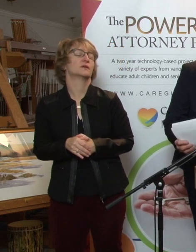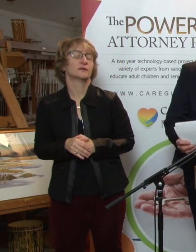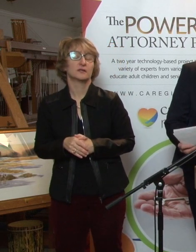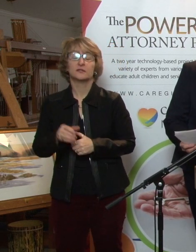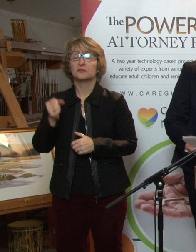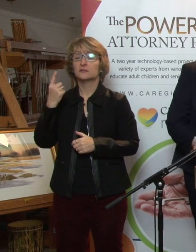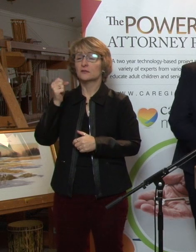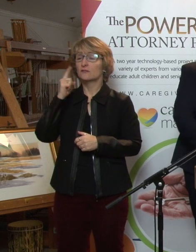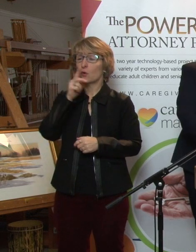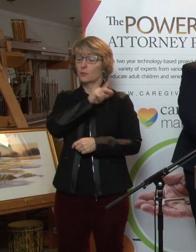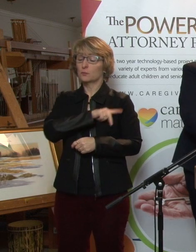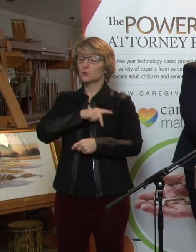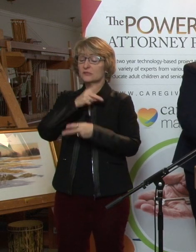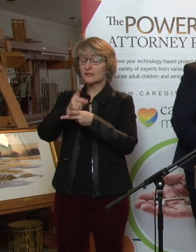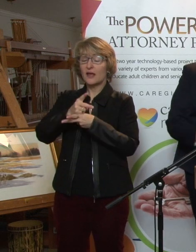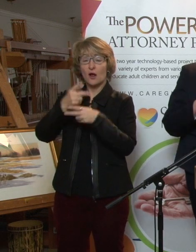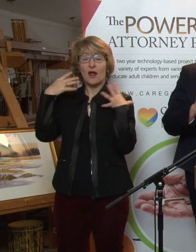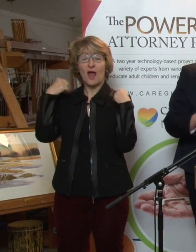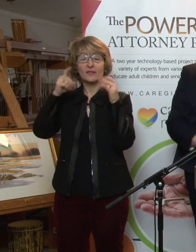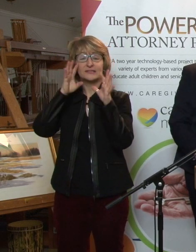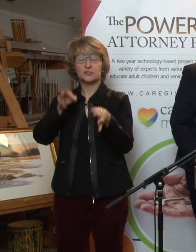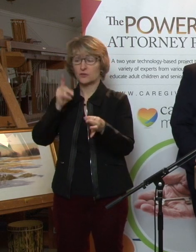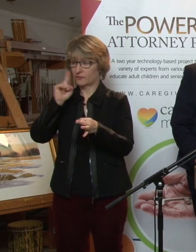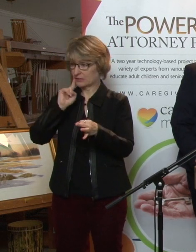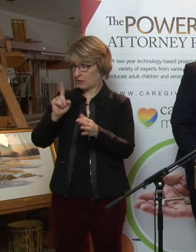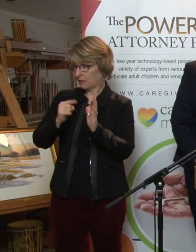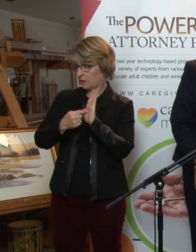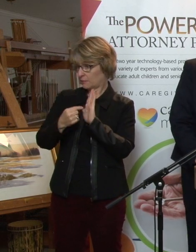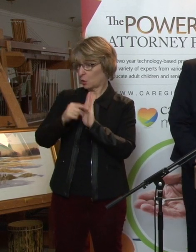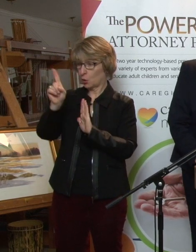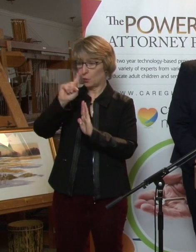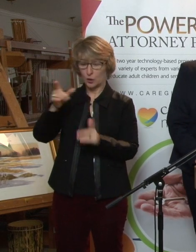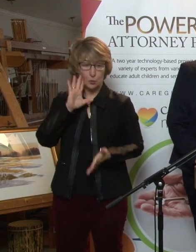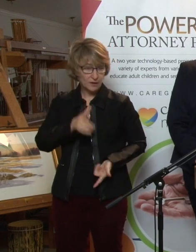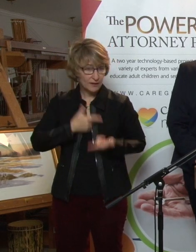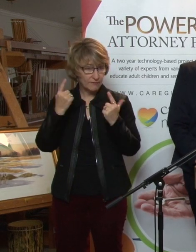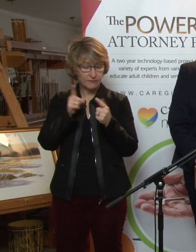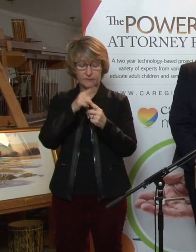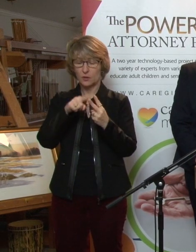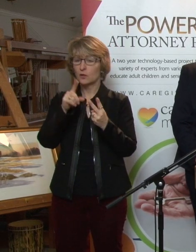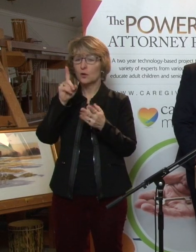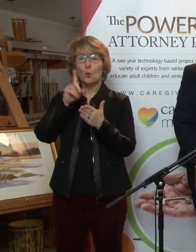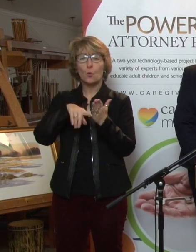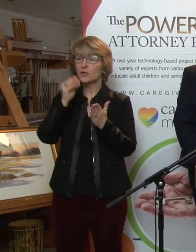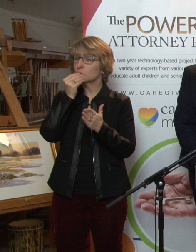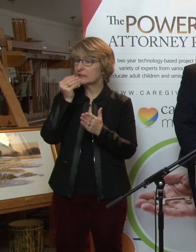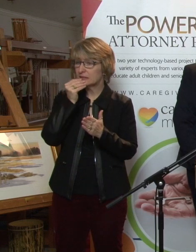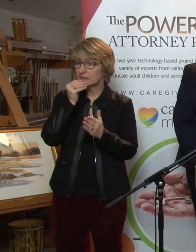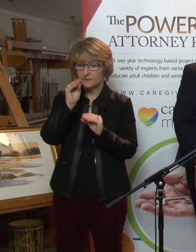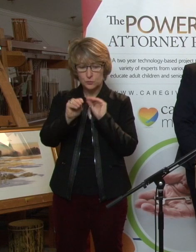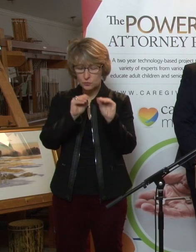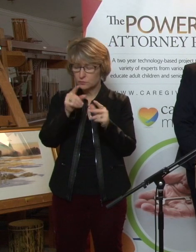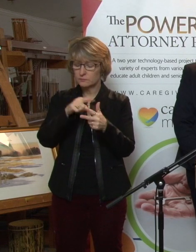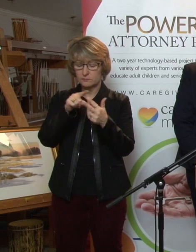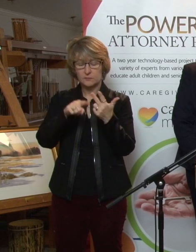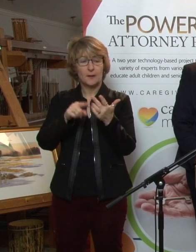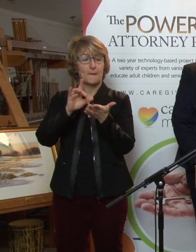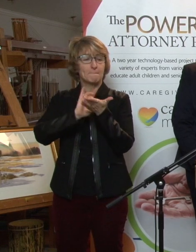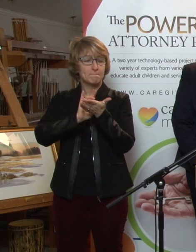for personal care and health decisions such as where you live, what you eat, what medical care you